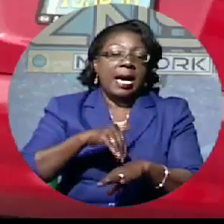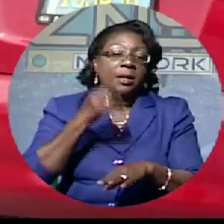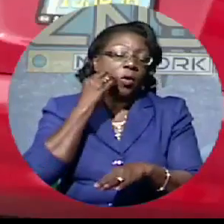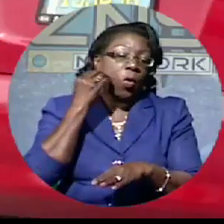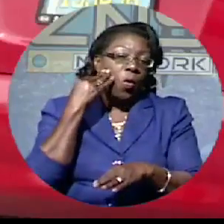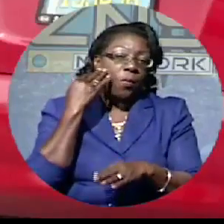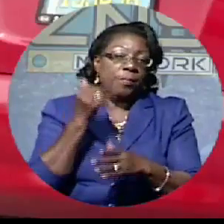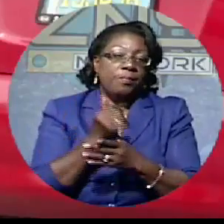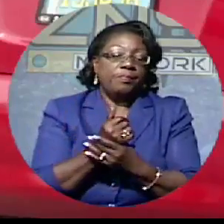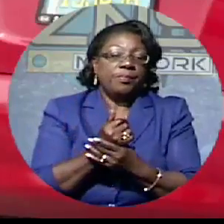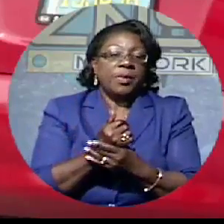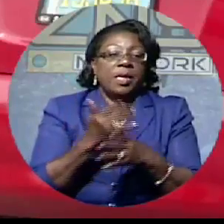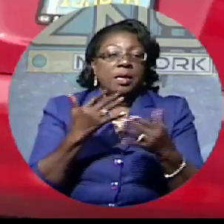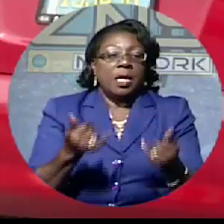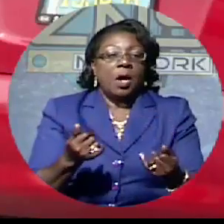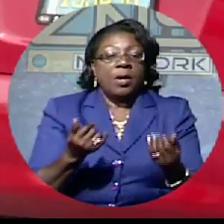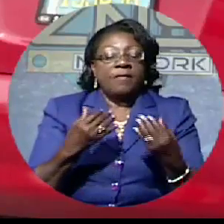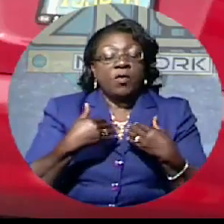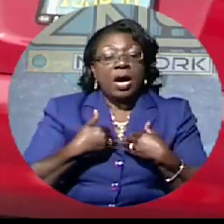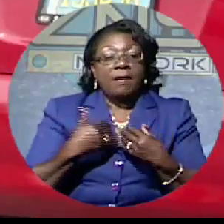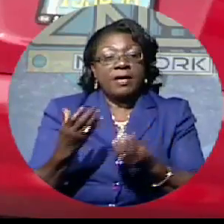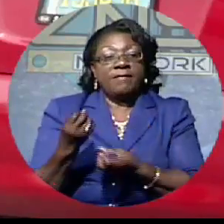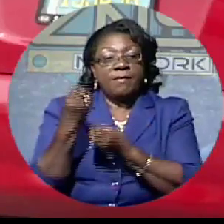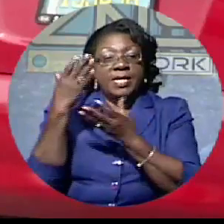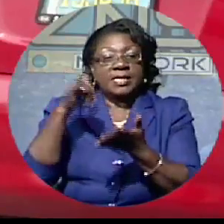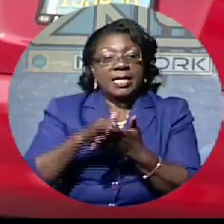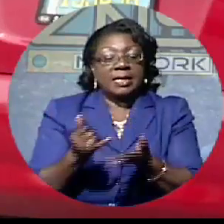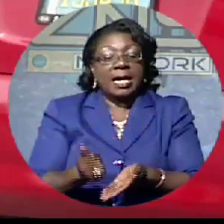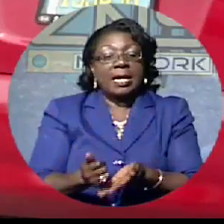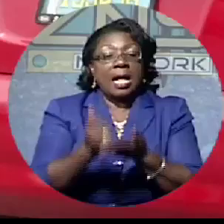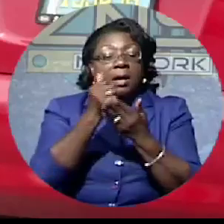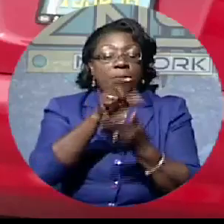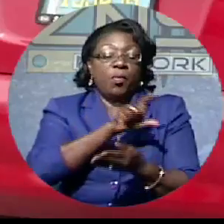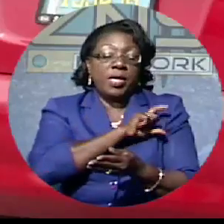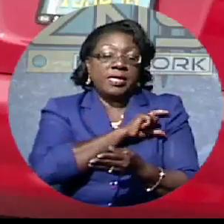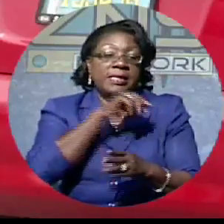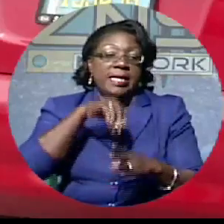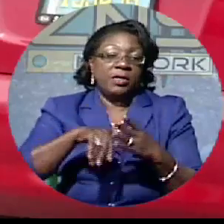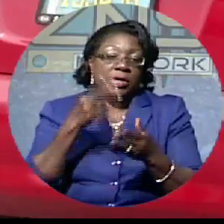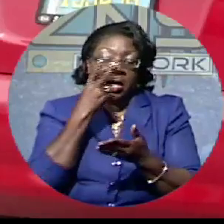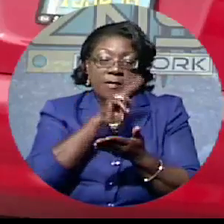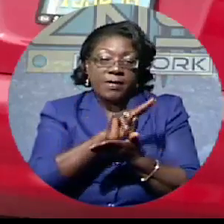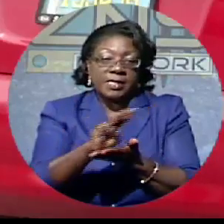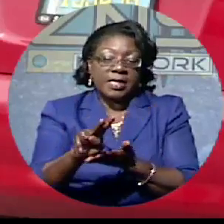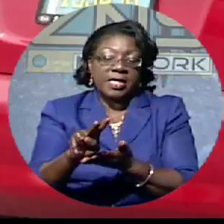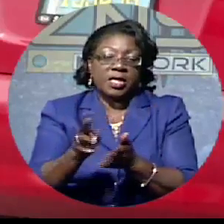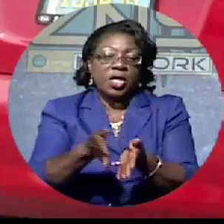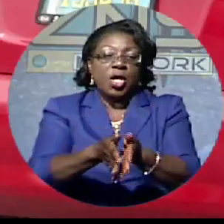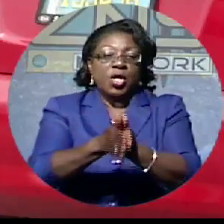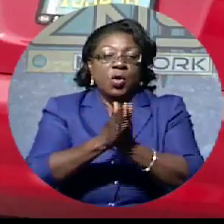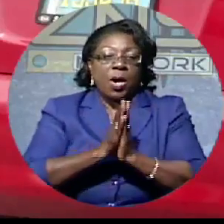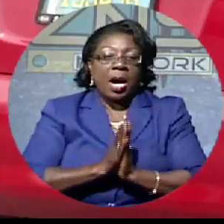go. Now, if you have information that can assist police with their investigations into this matter, you're asked to